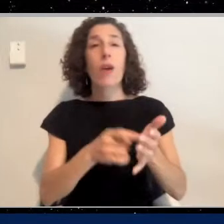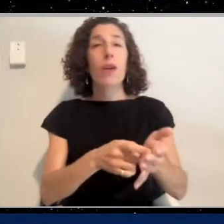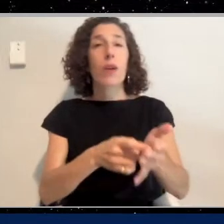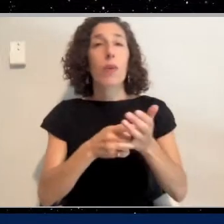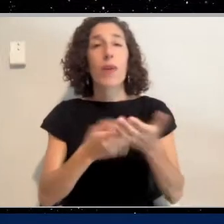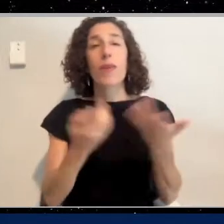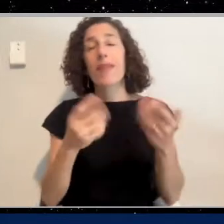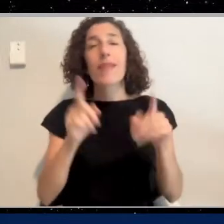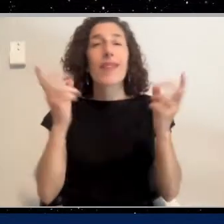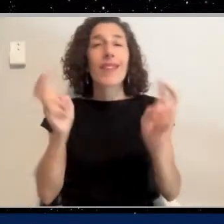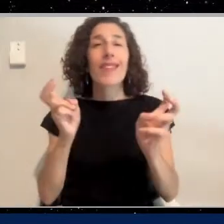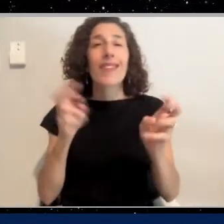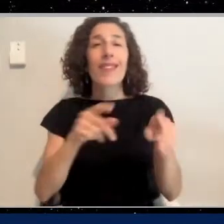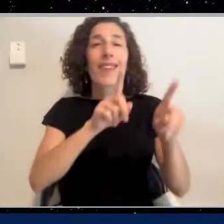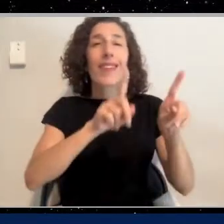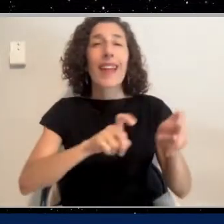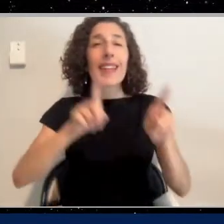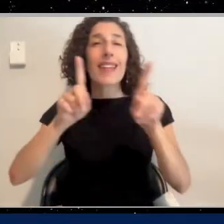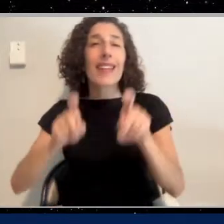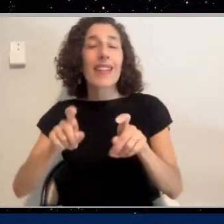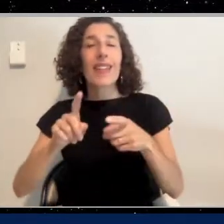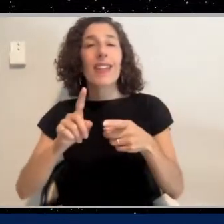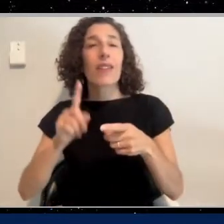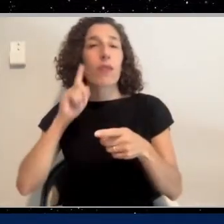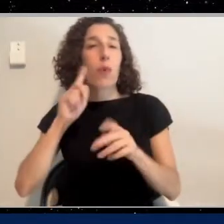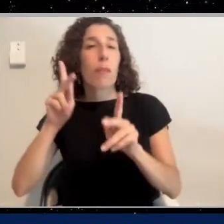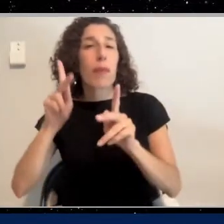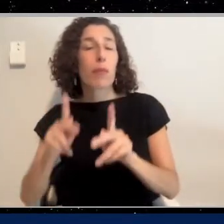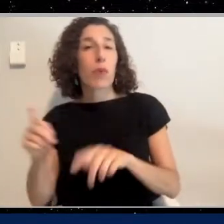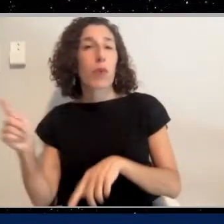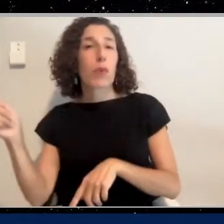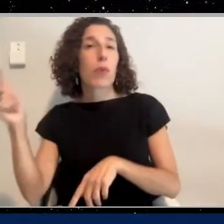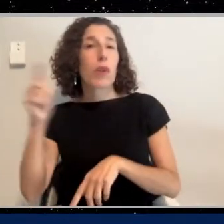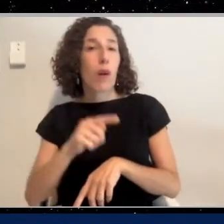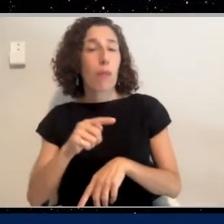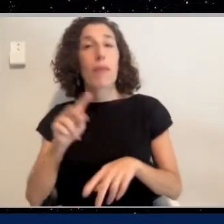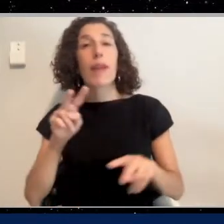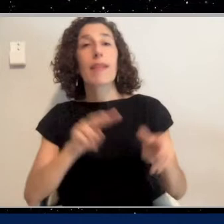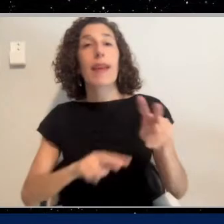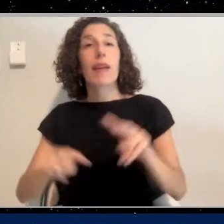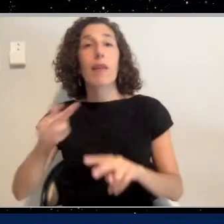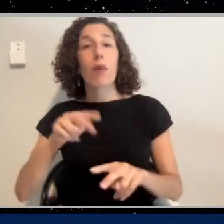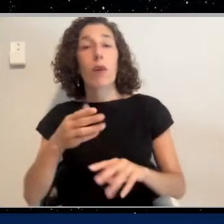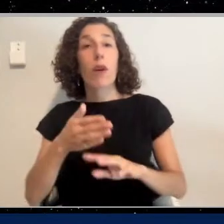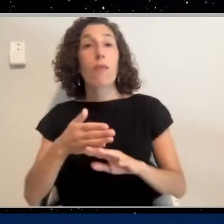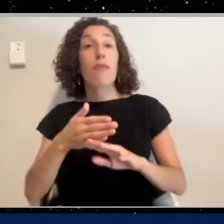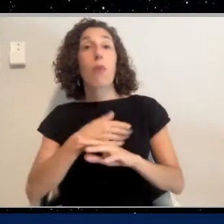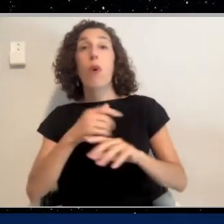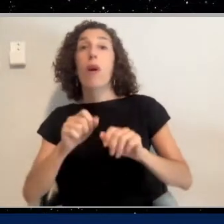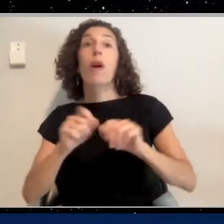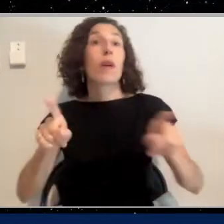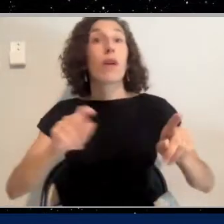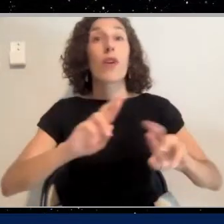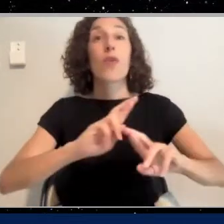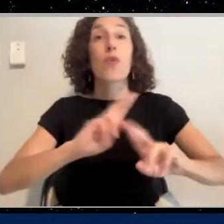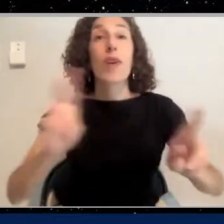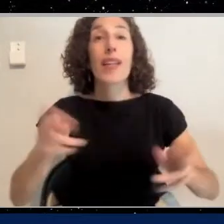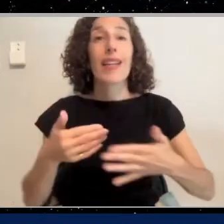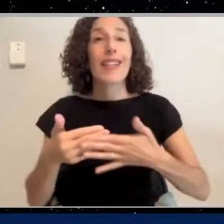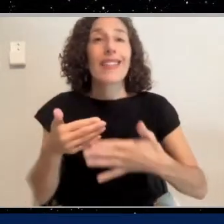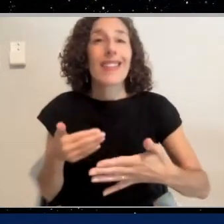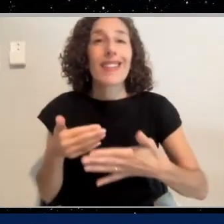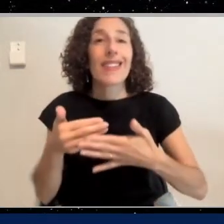of that extremely important feedback to make sure that everybody that visits our exhibits